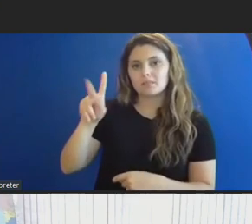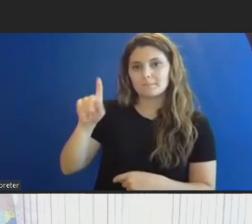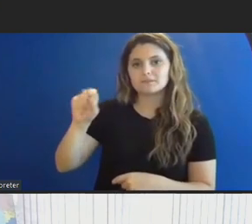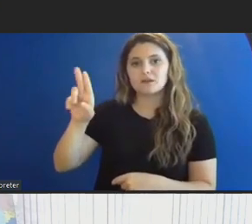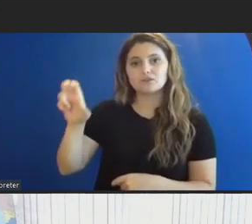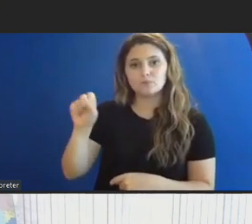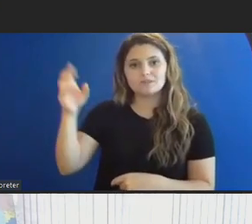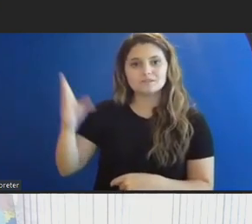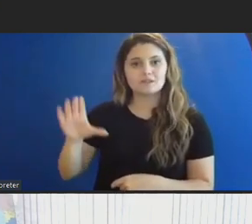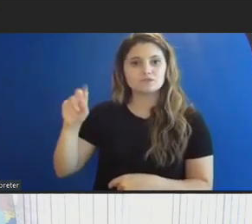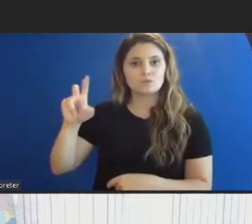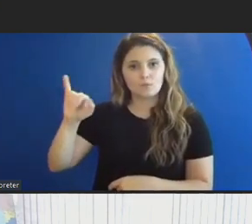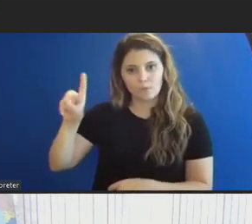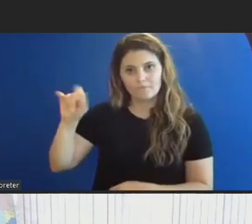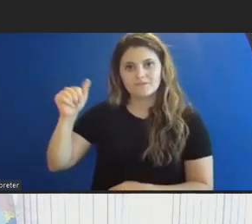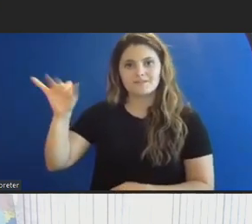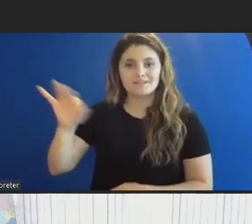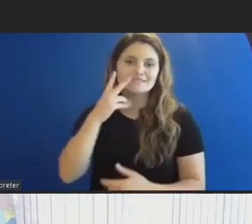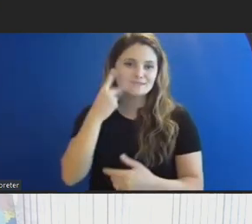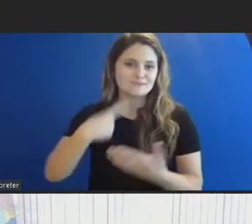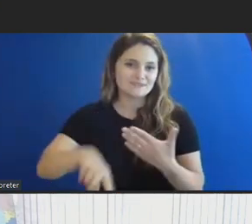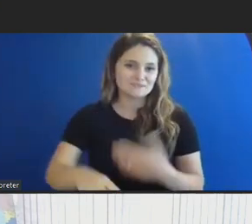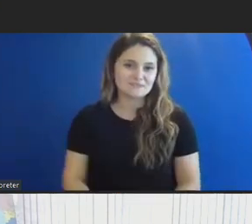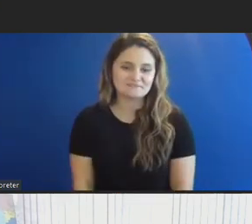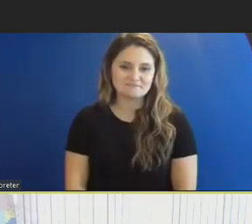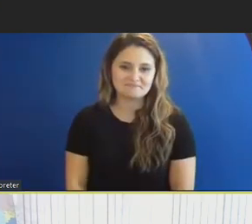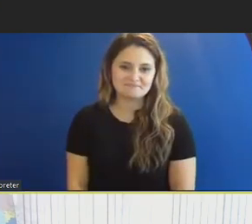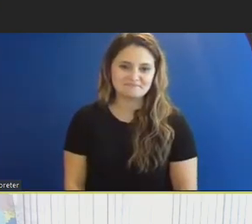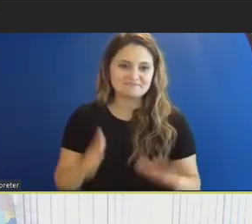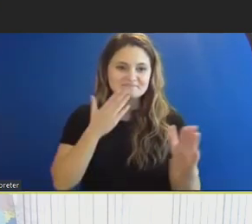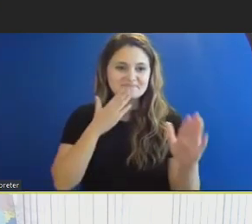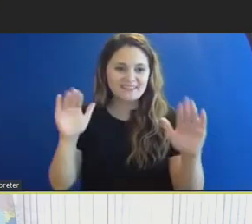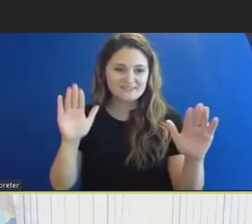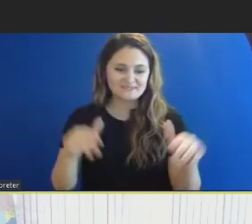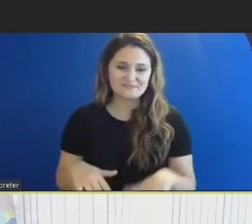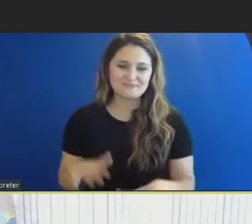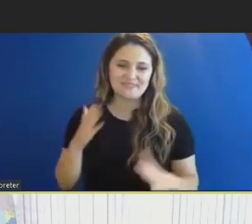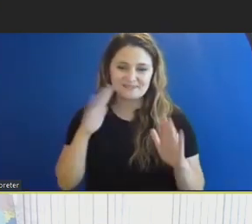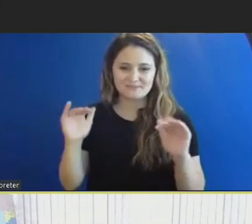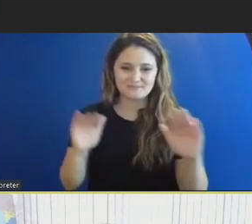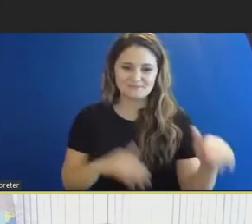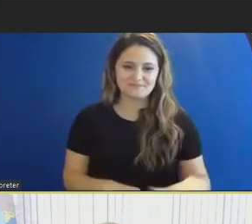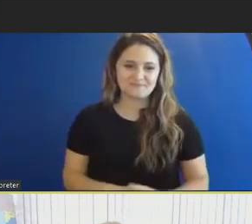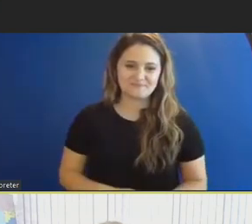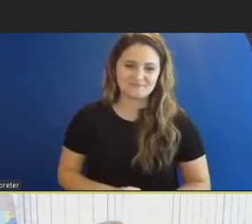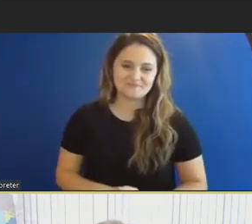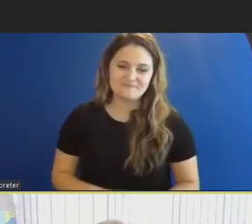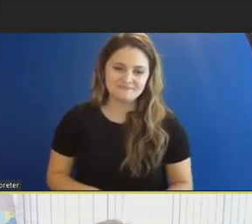mylubbock.us/COVID-19. We'll see you all next week. Thanks for having us.